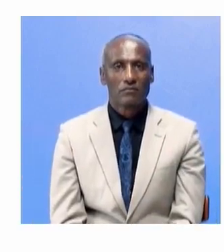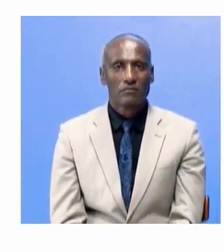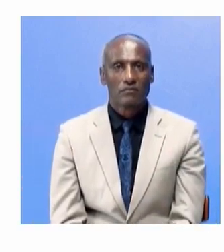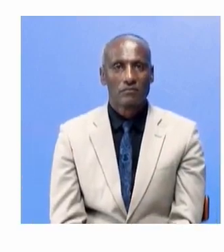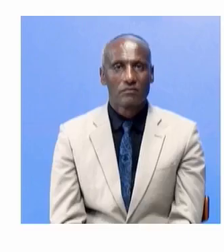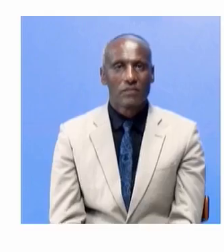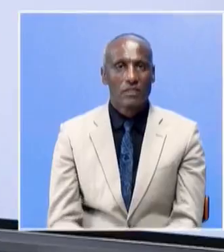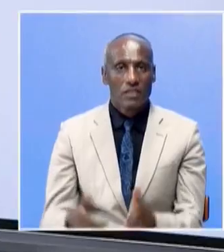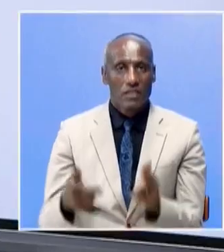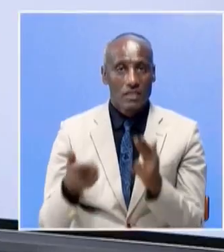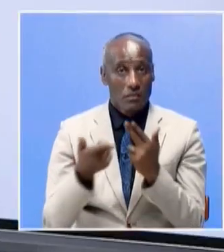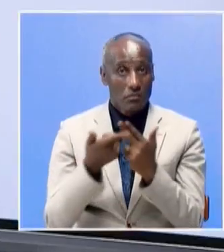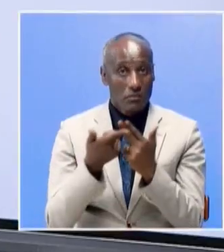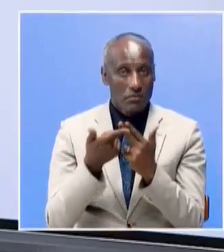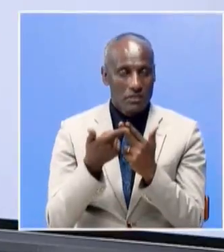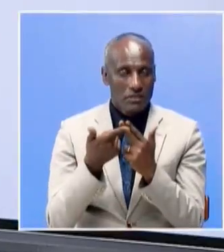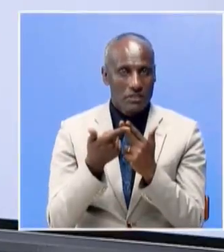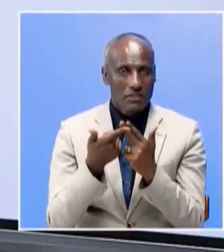Number 3,